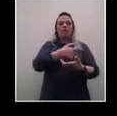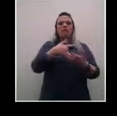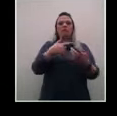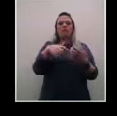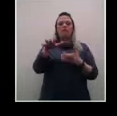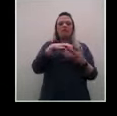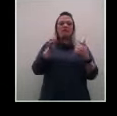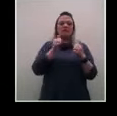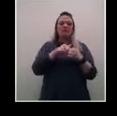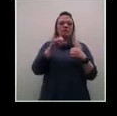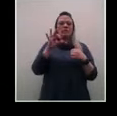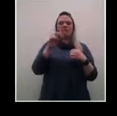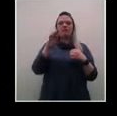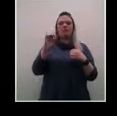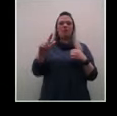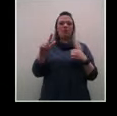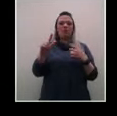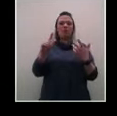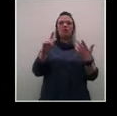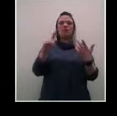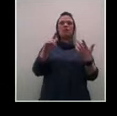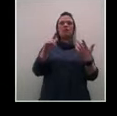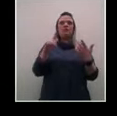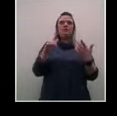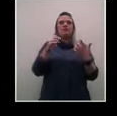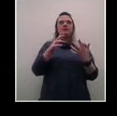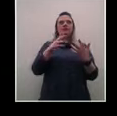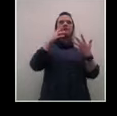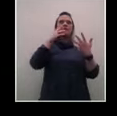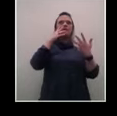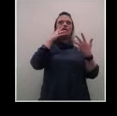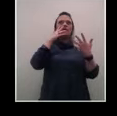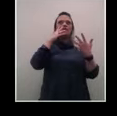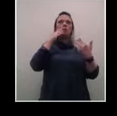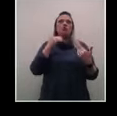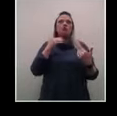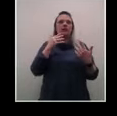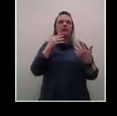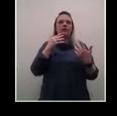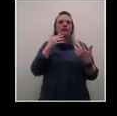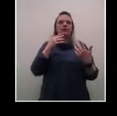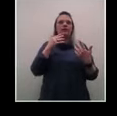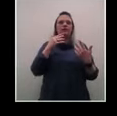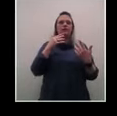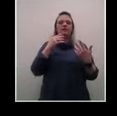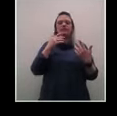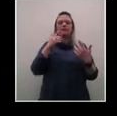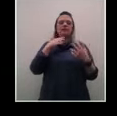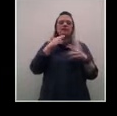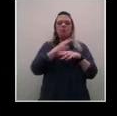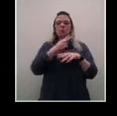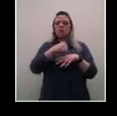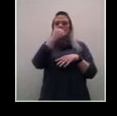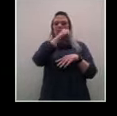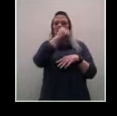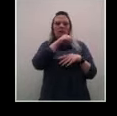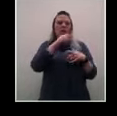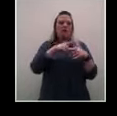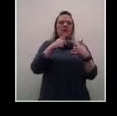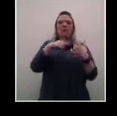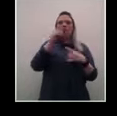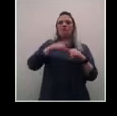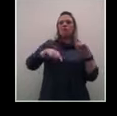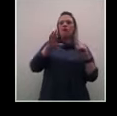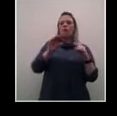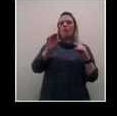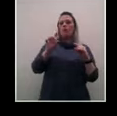there. And then, unfortunately, people think that if they're using cocaine, they're not in trouble with overdosing